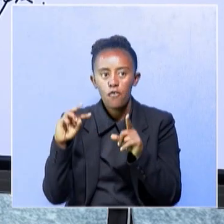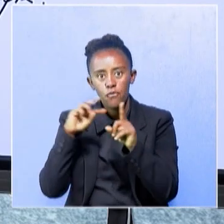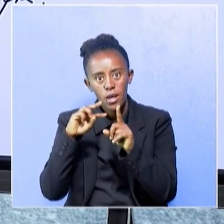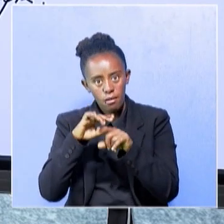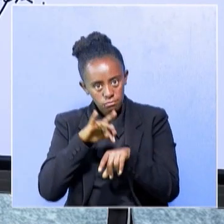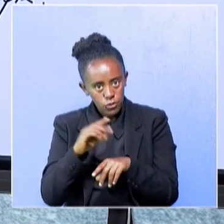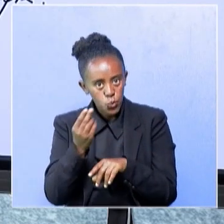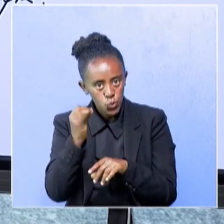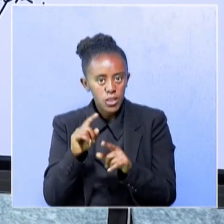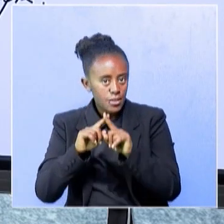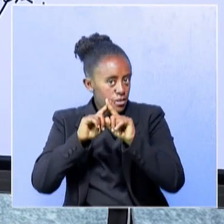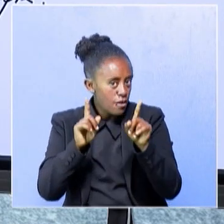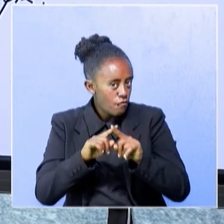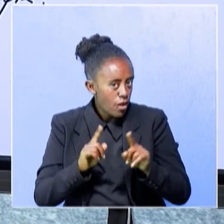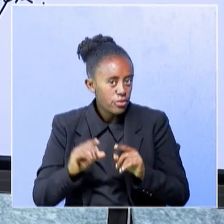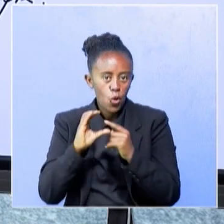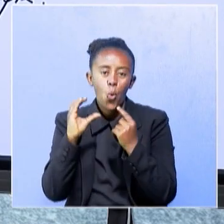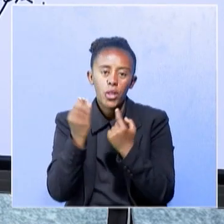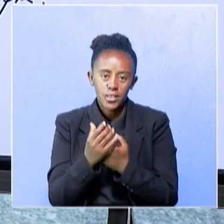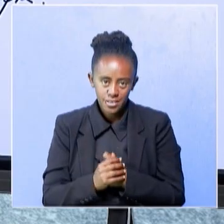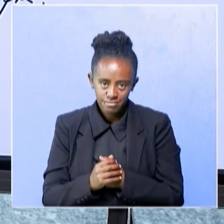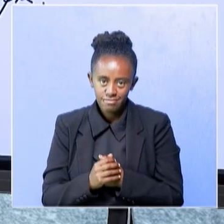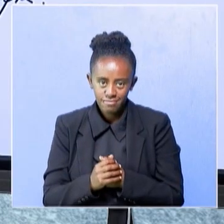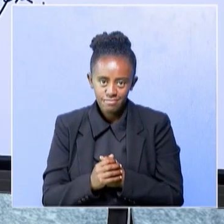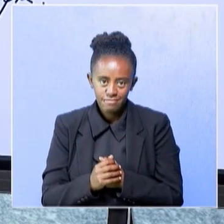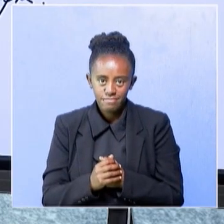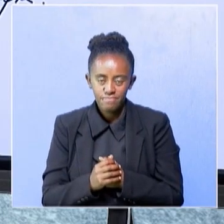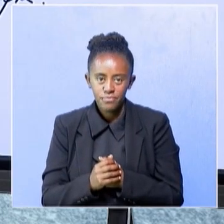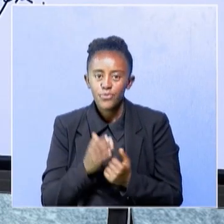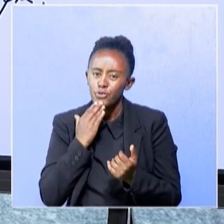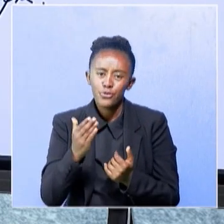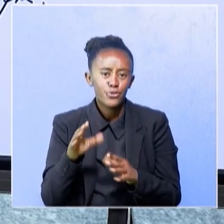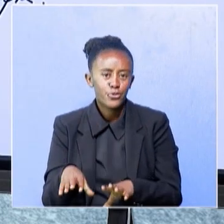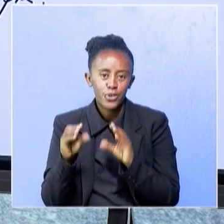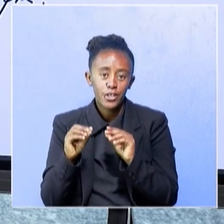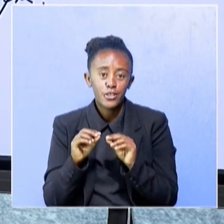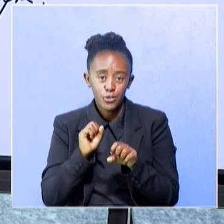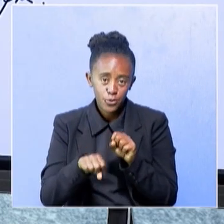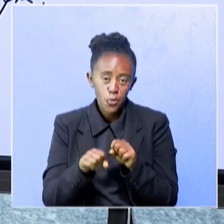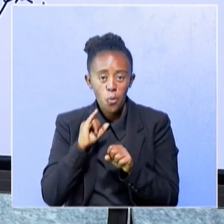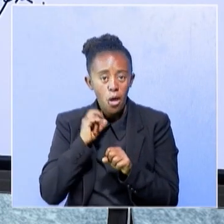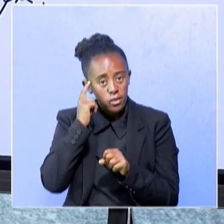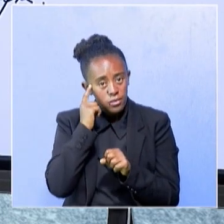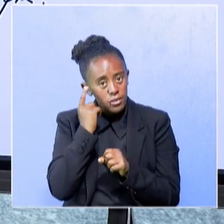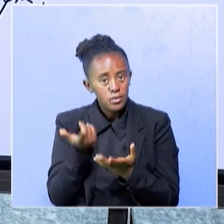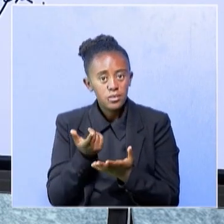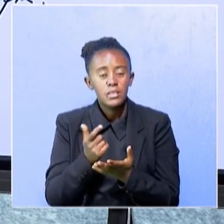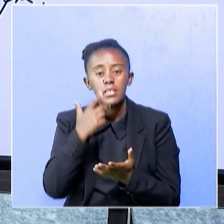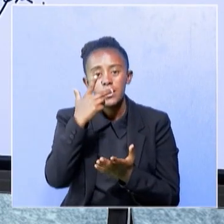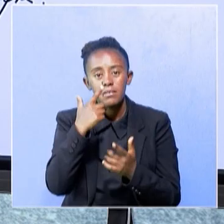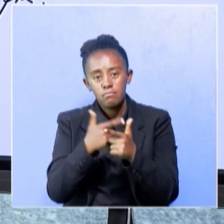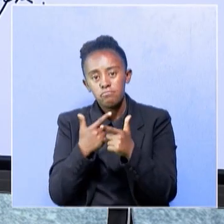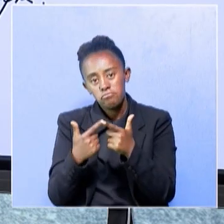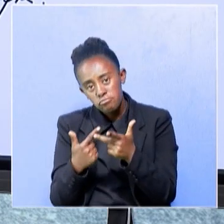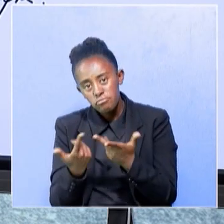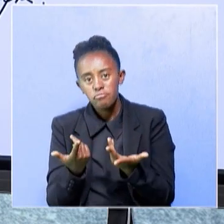vocabularies using in different contexts. Good, students. So I think we'd have 3 vocabularies